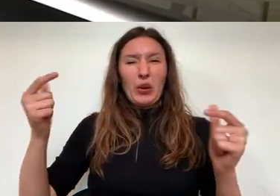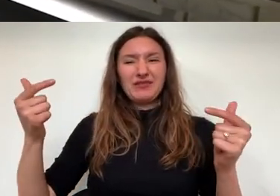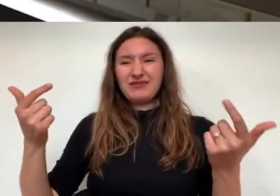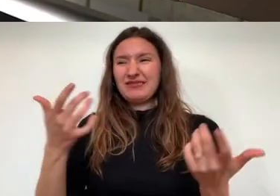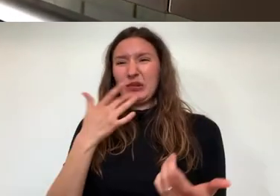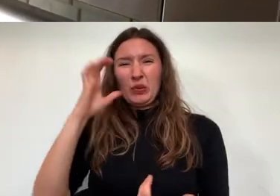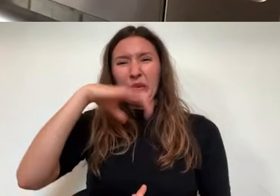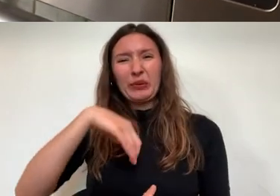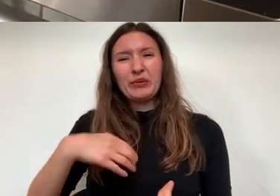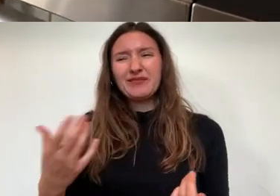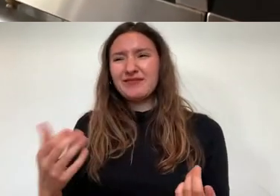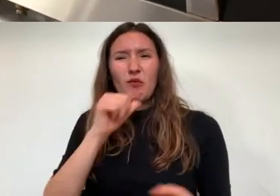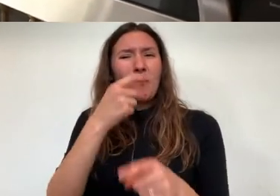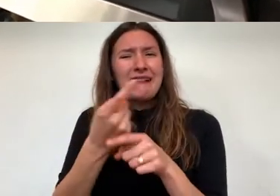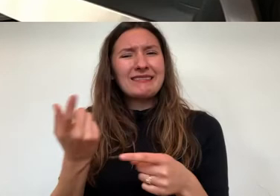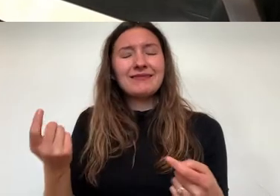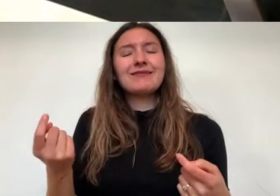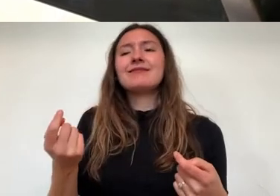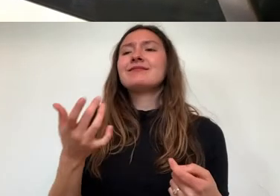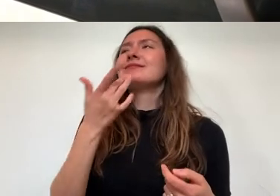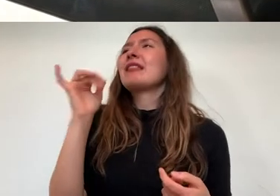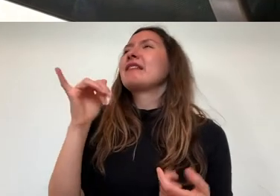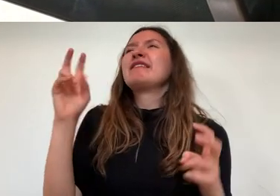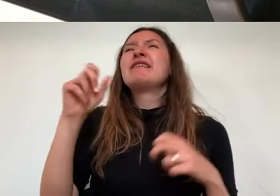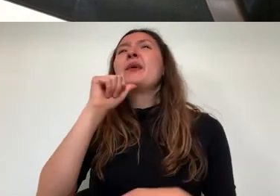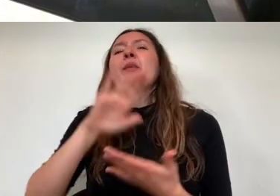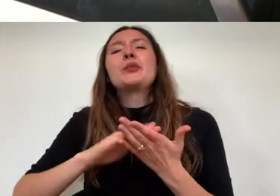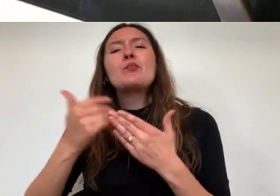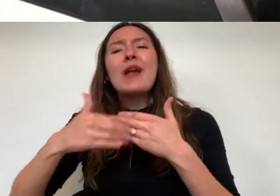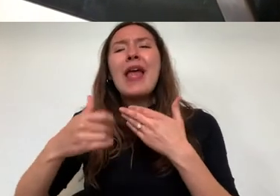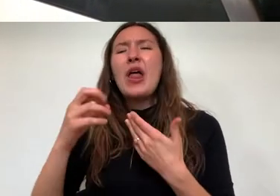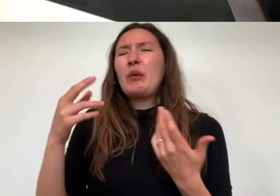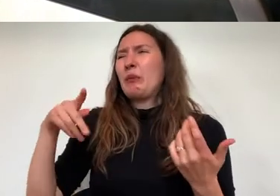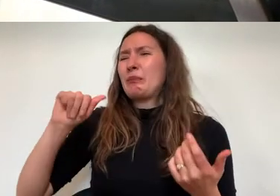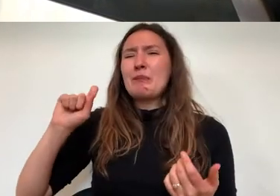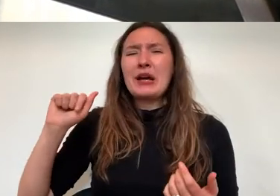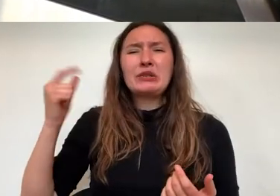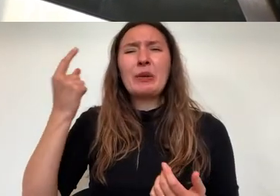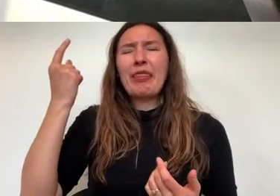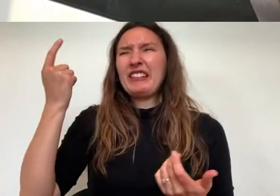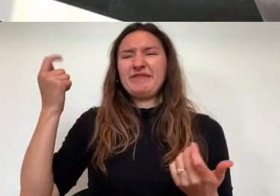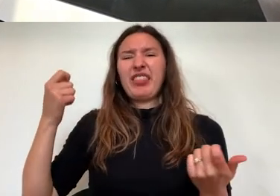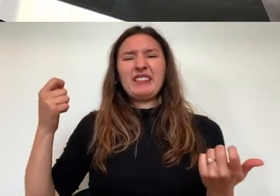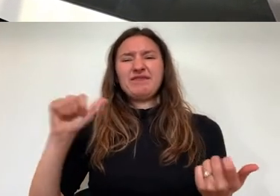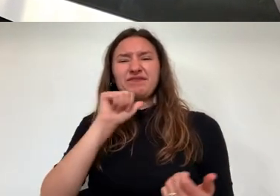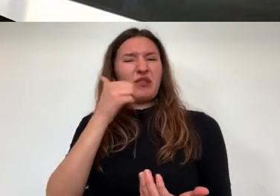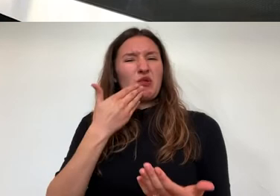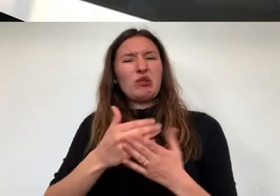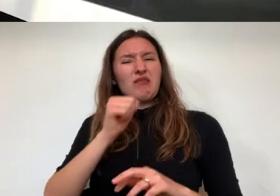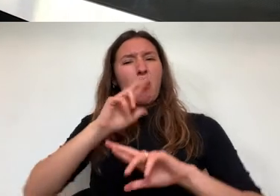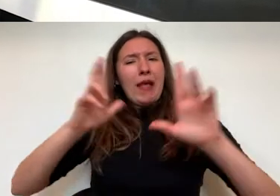it tastes kind of weird. It's a bit like uncooked bread or pasta or something like that, but it's just